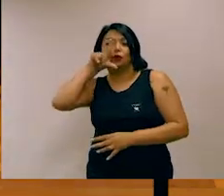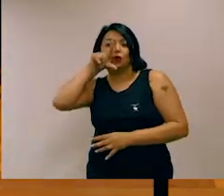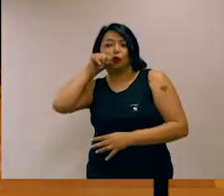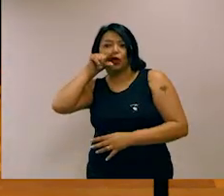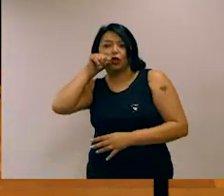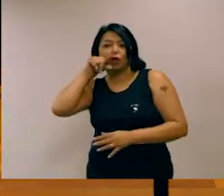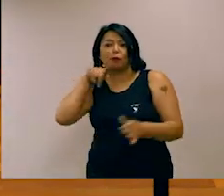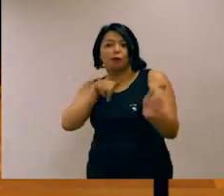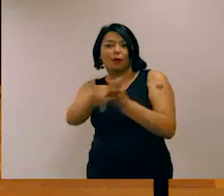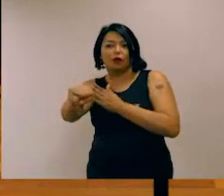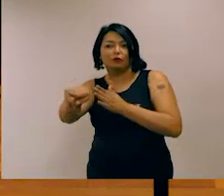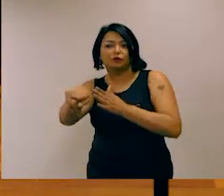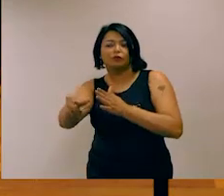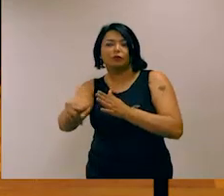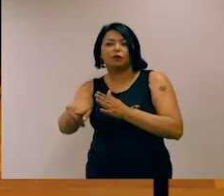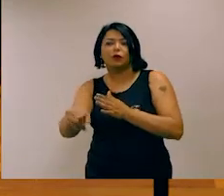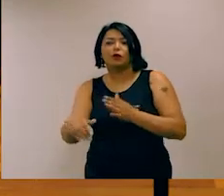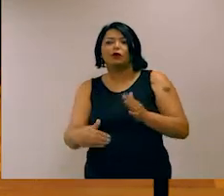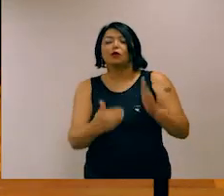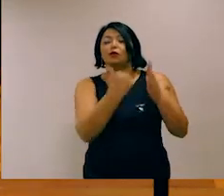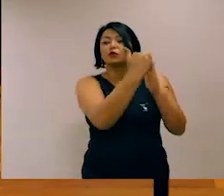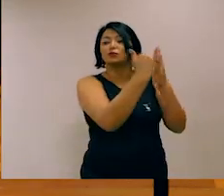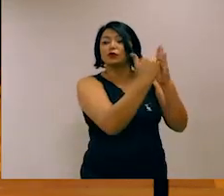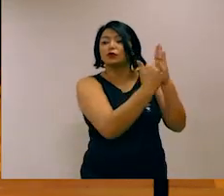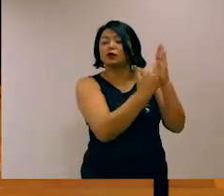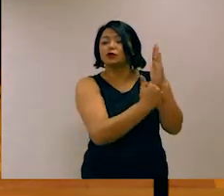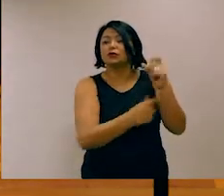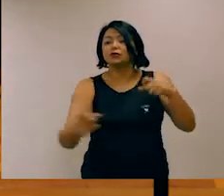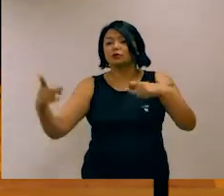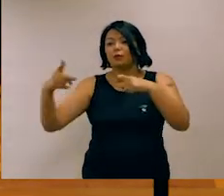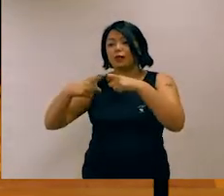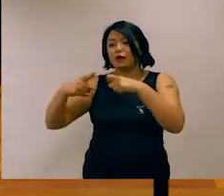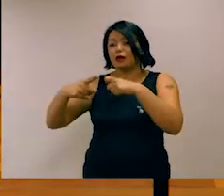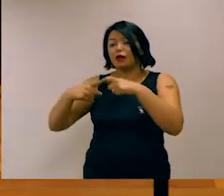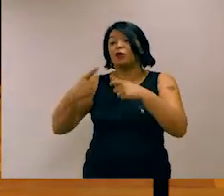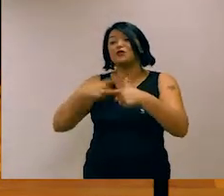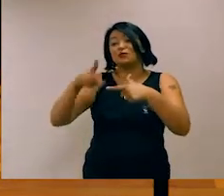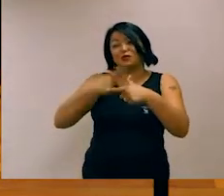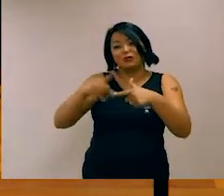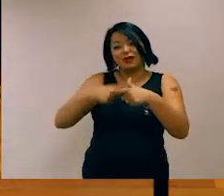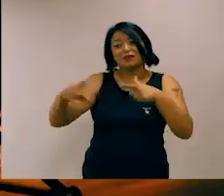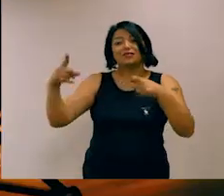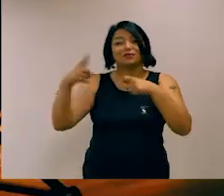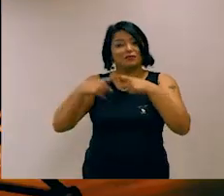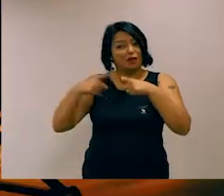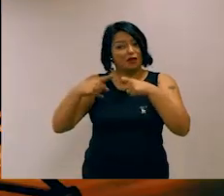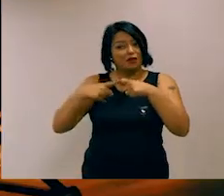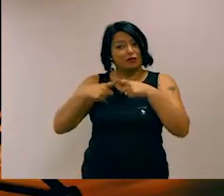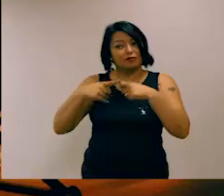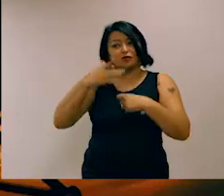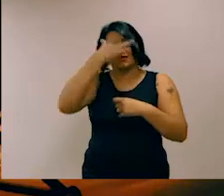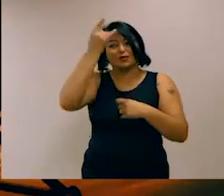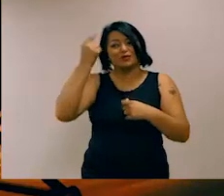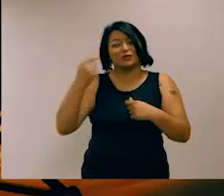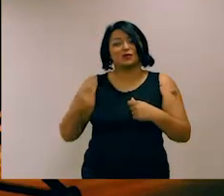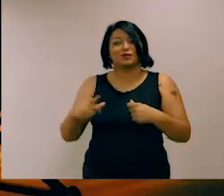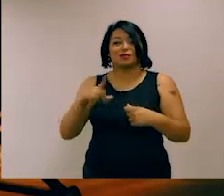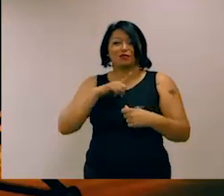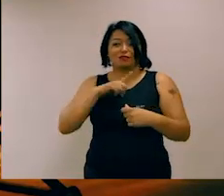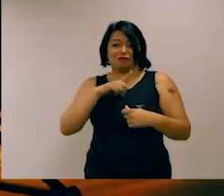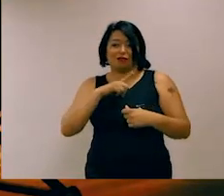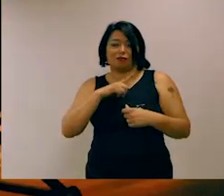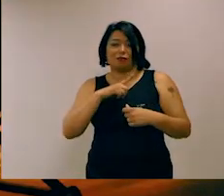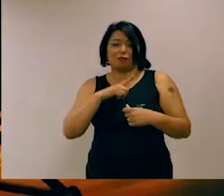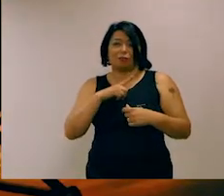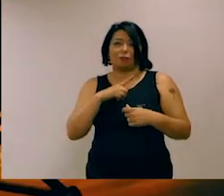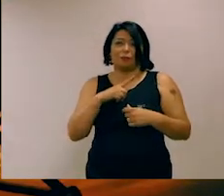Many people are curious about this, regarding the medical problems that the firefighters have been facing. So share this with